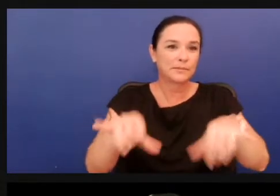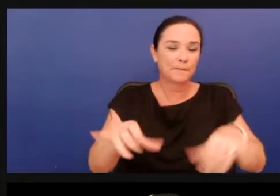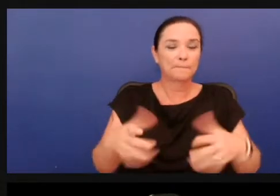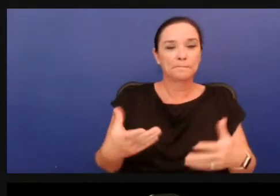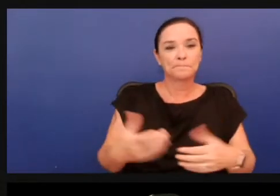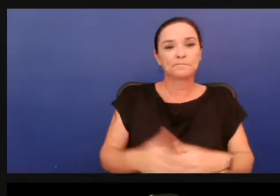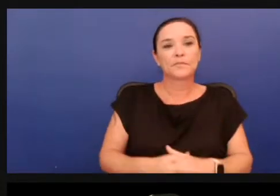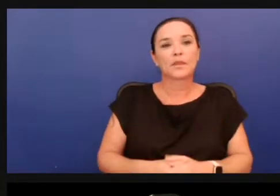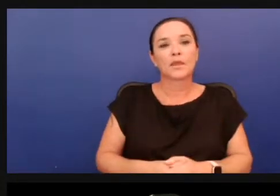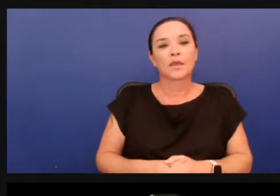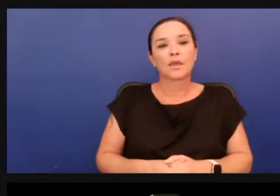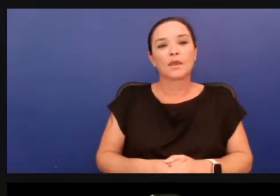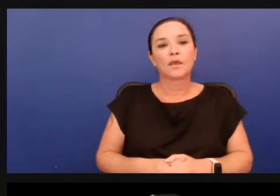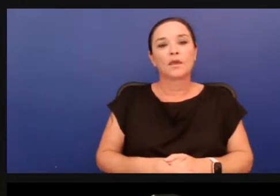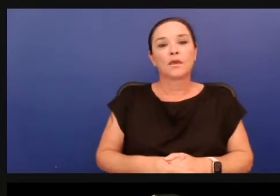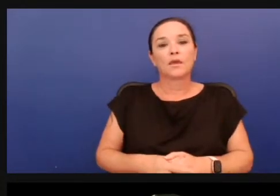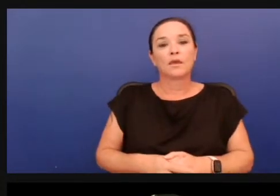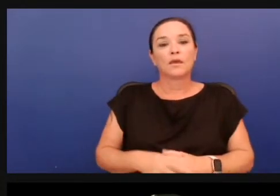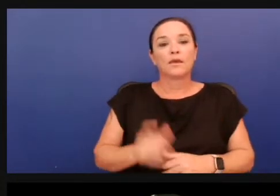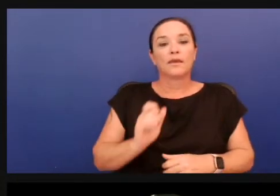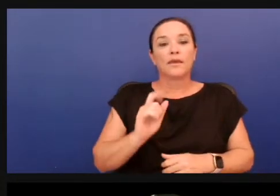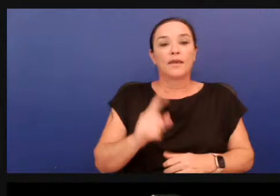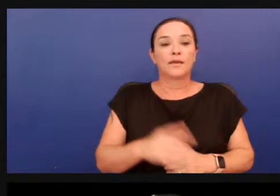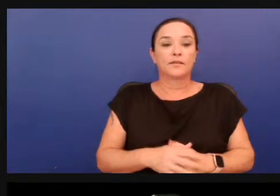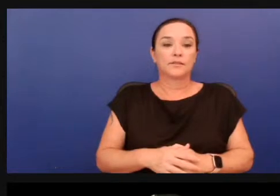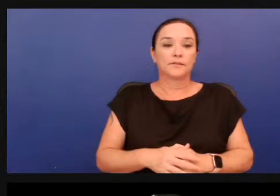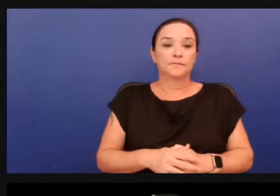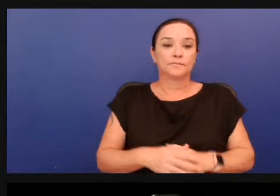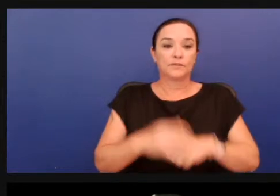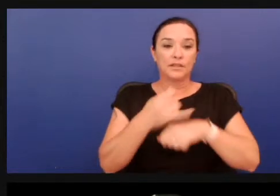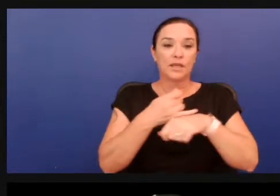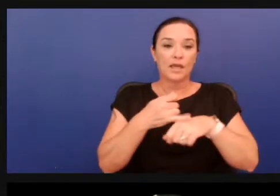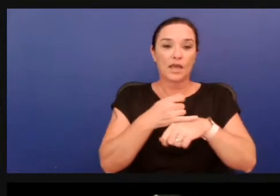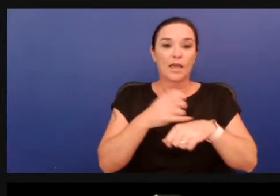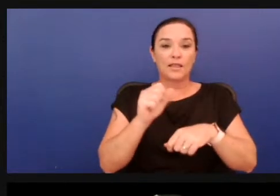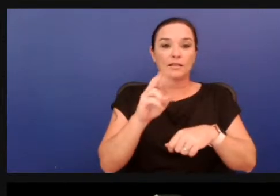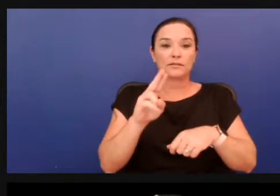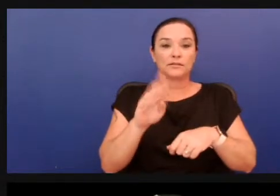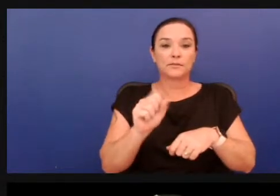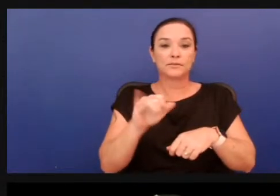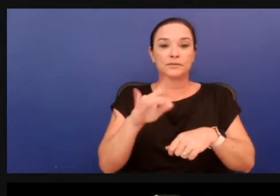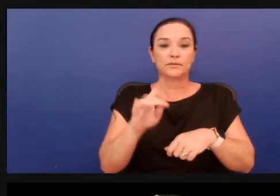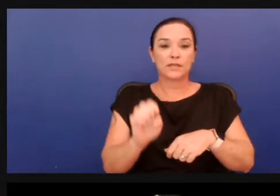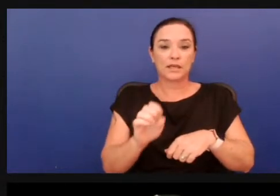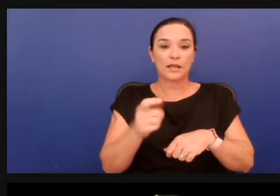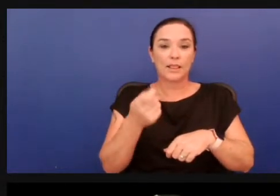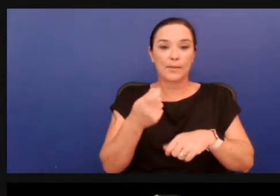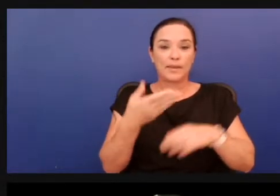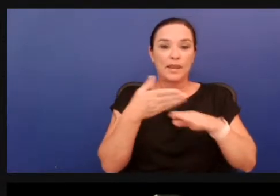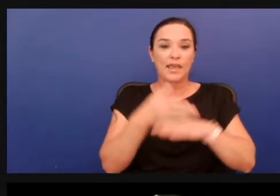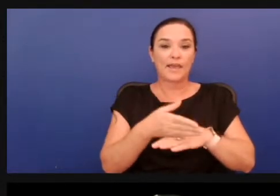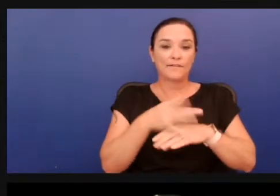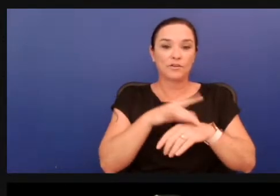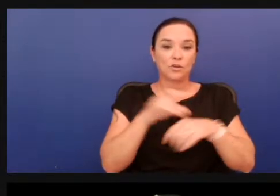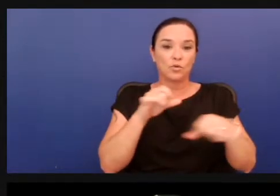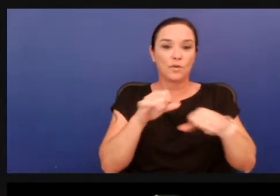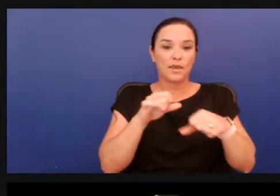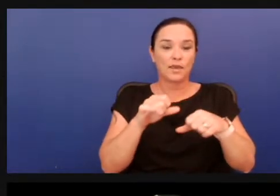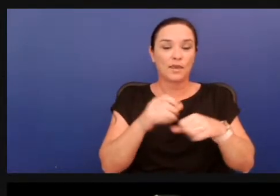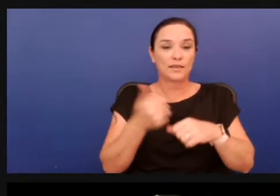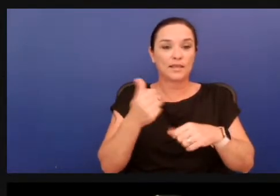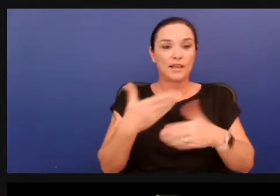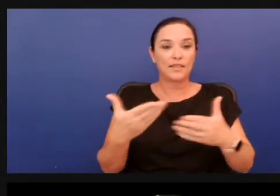one. Nicholas asked, did the island subside a bit after the earthquake, the magnitude 5.7? Was there anything noticeable